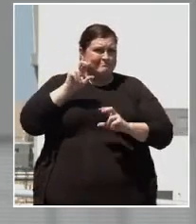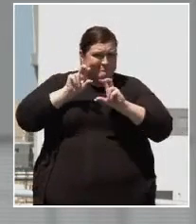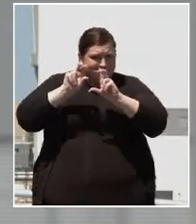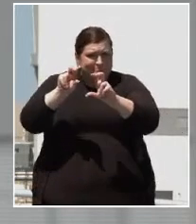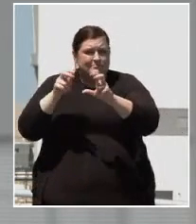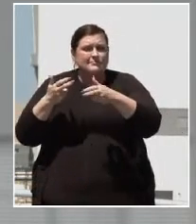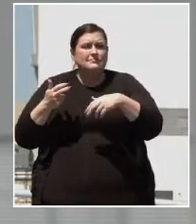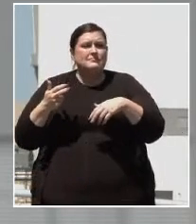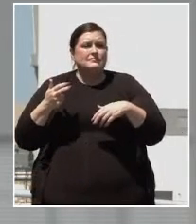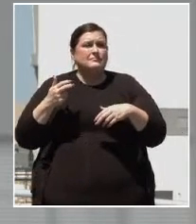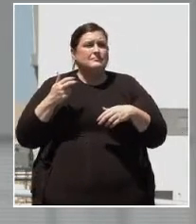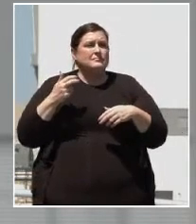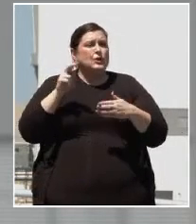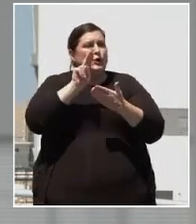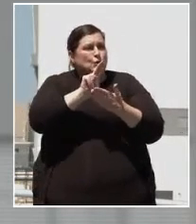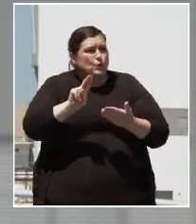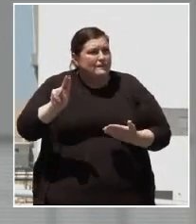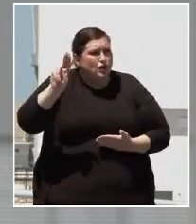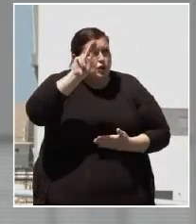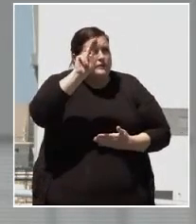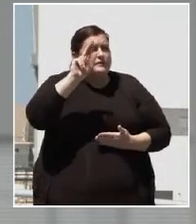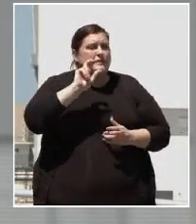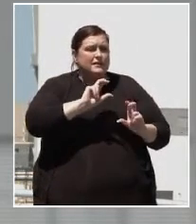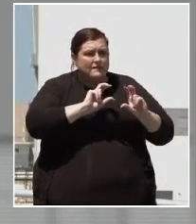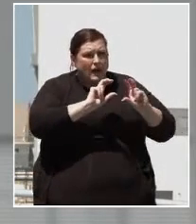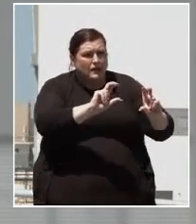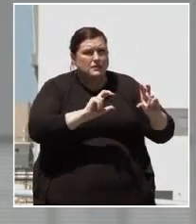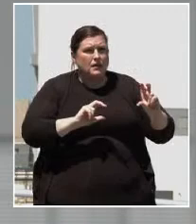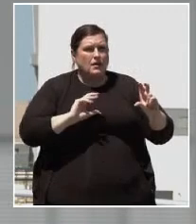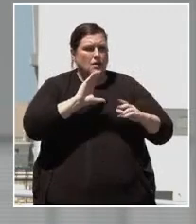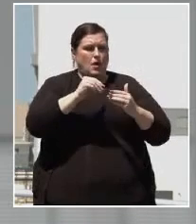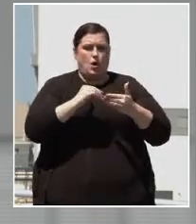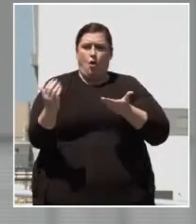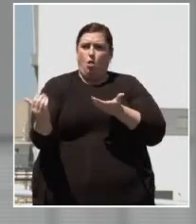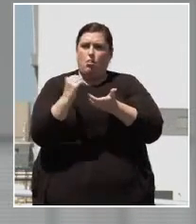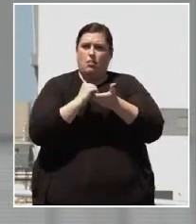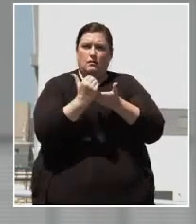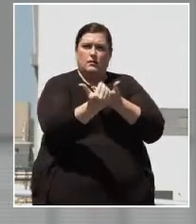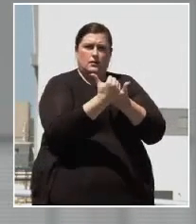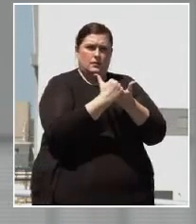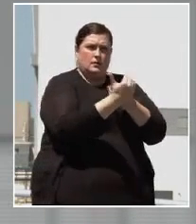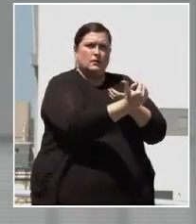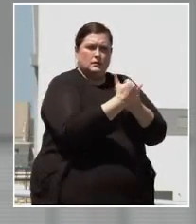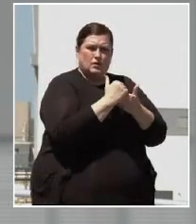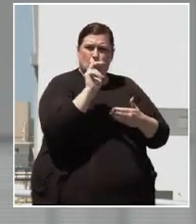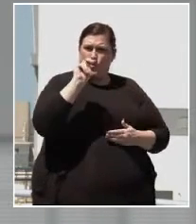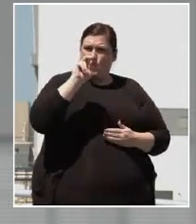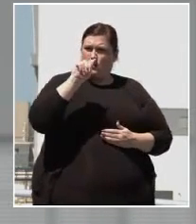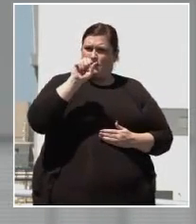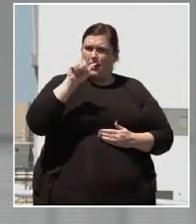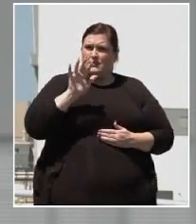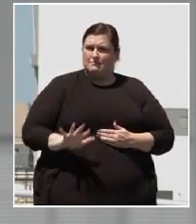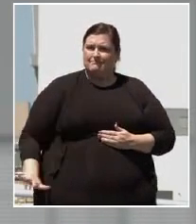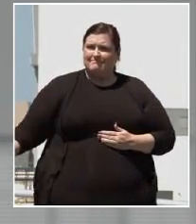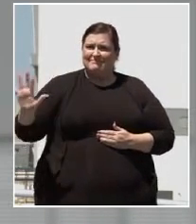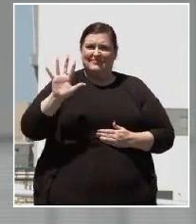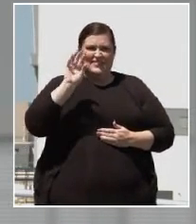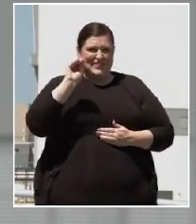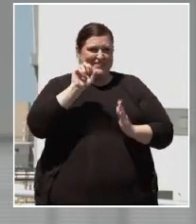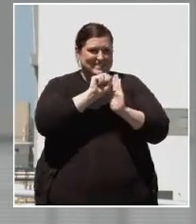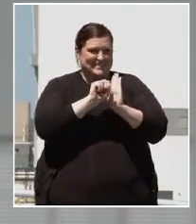and the universities that all partner with NASA in all 50